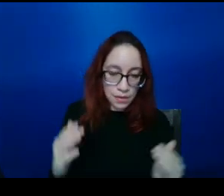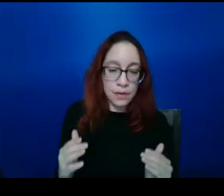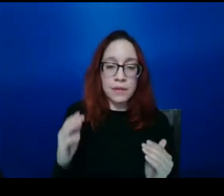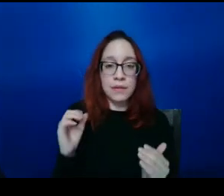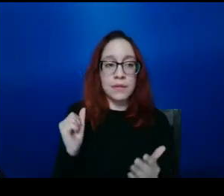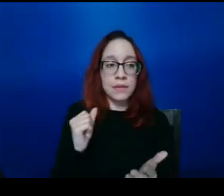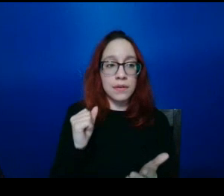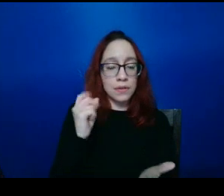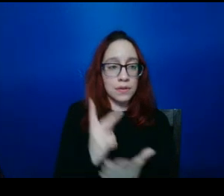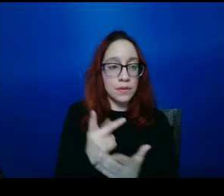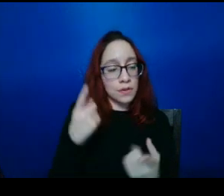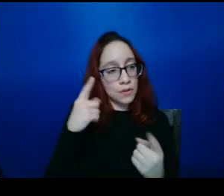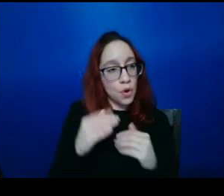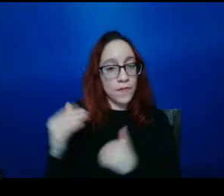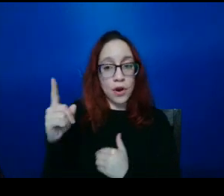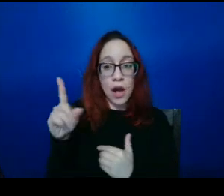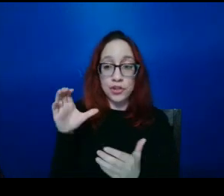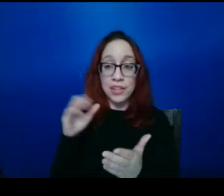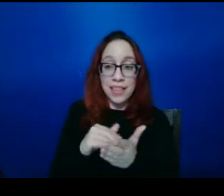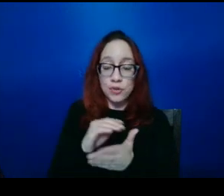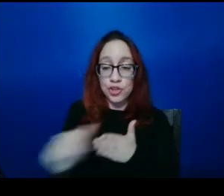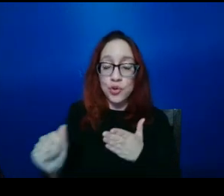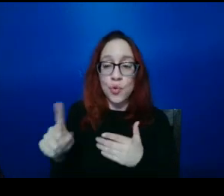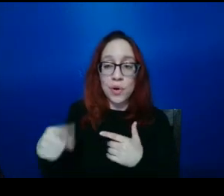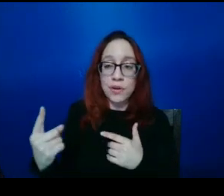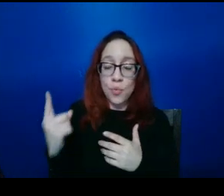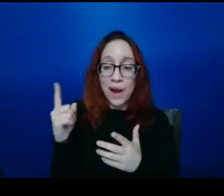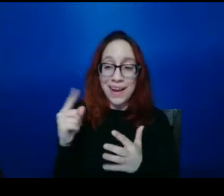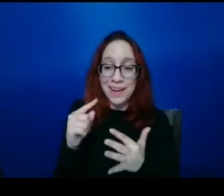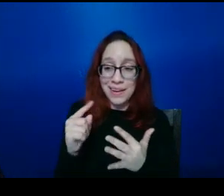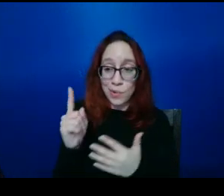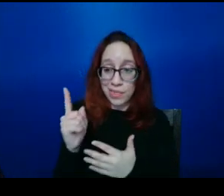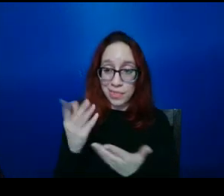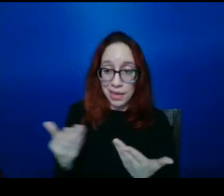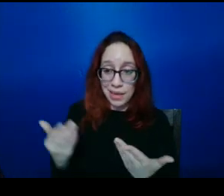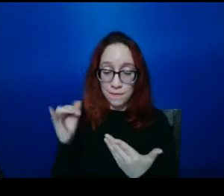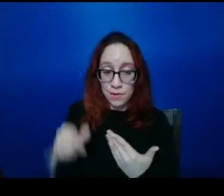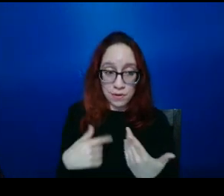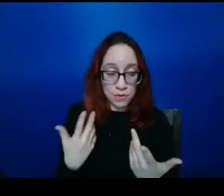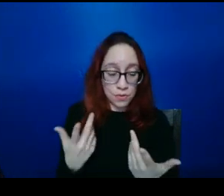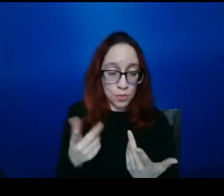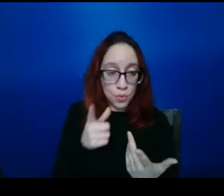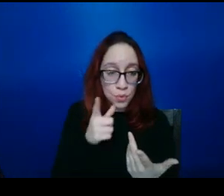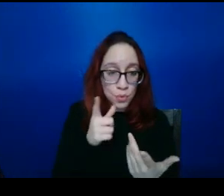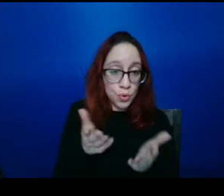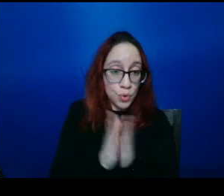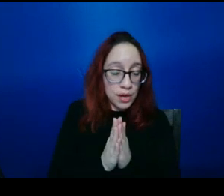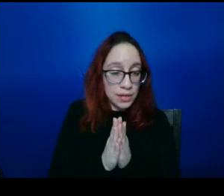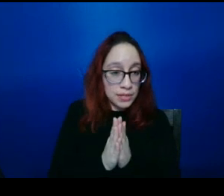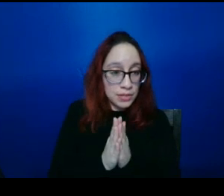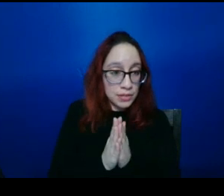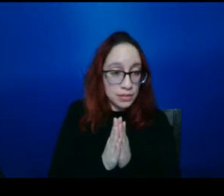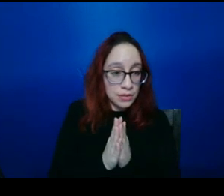and purchases over $100,000. We only have one item on here. Is there a request to pull this